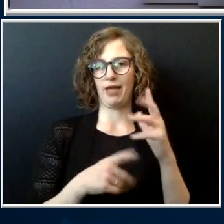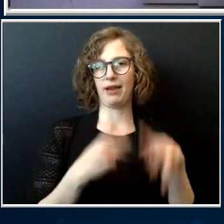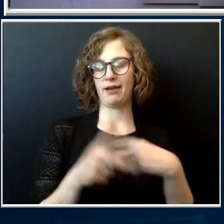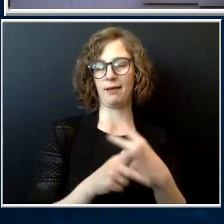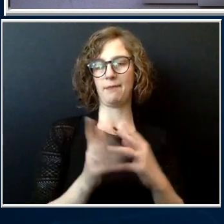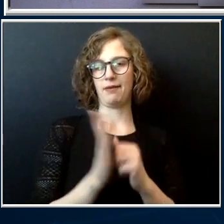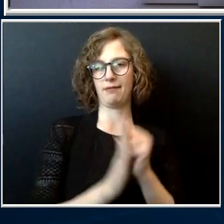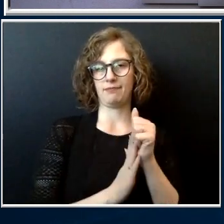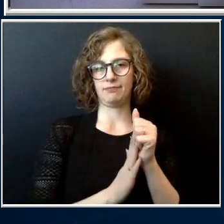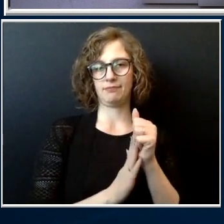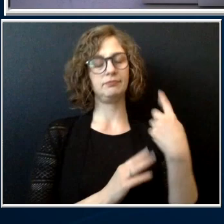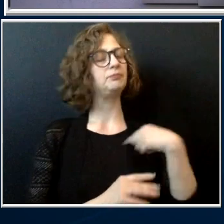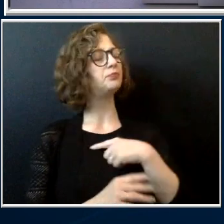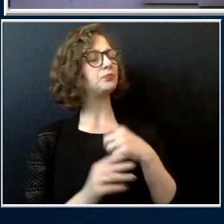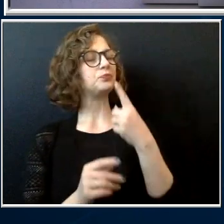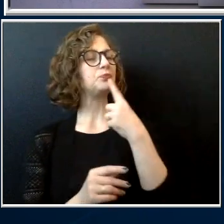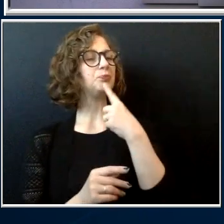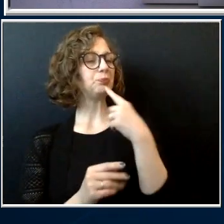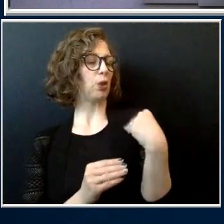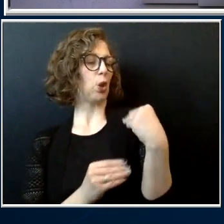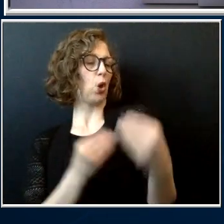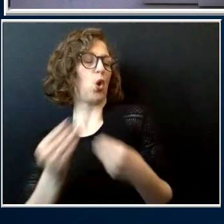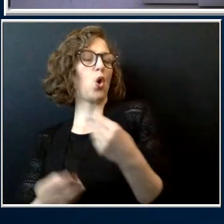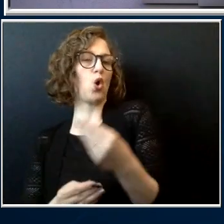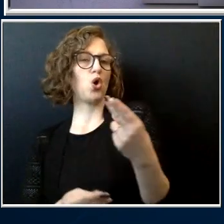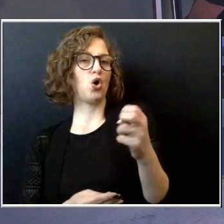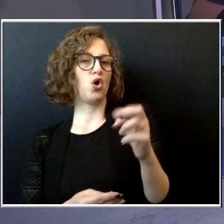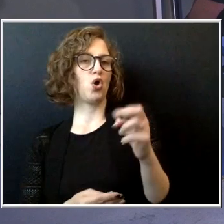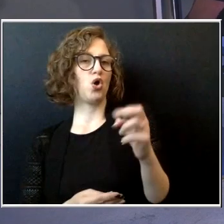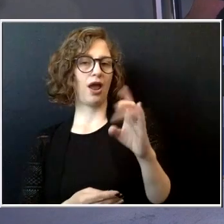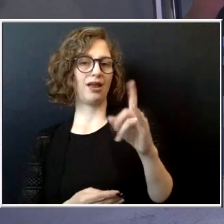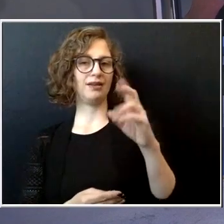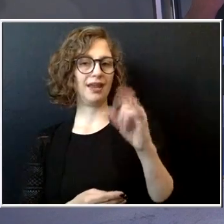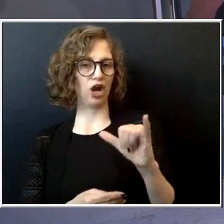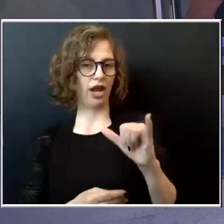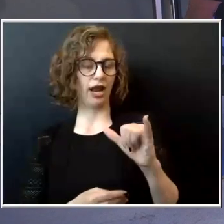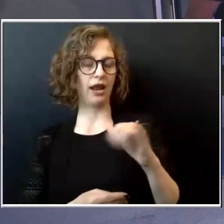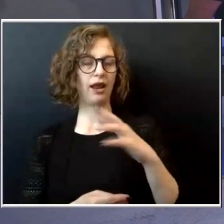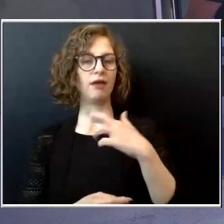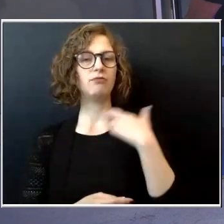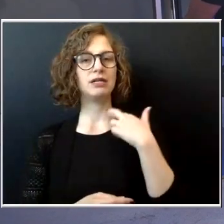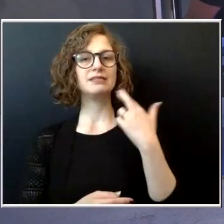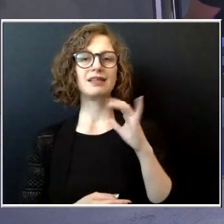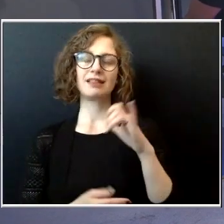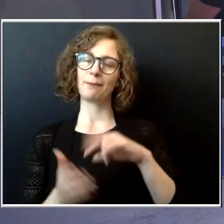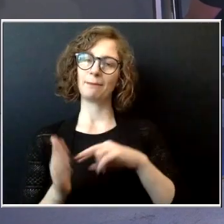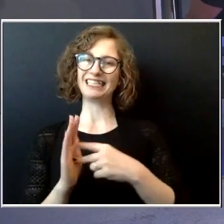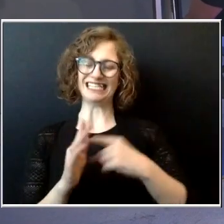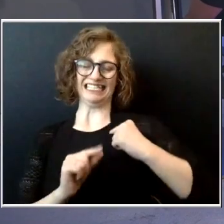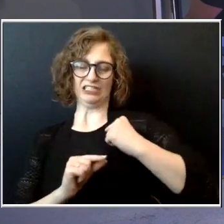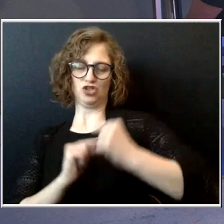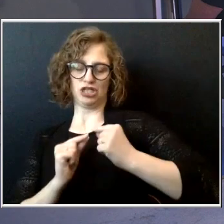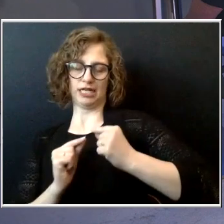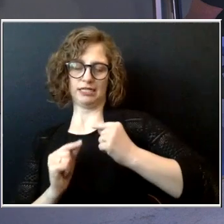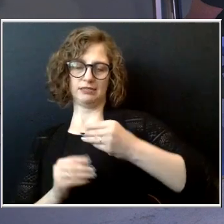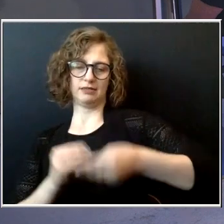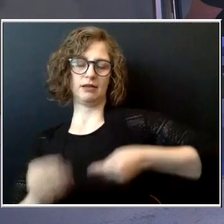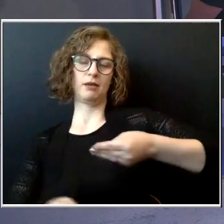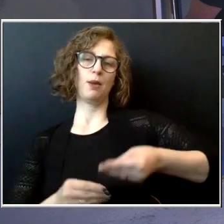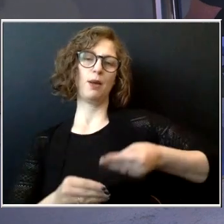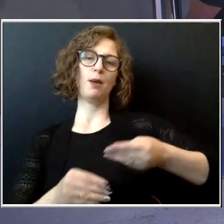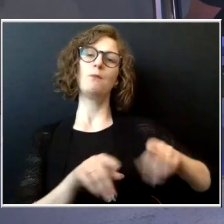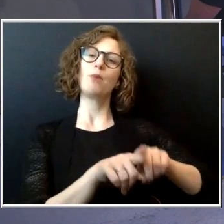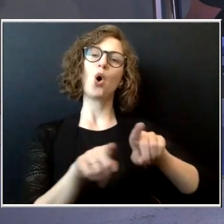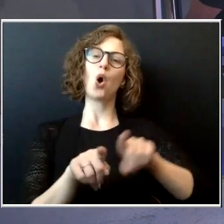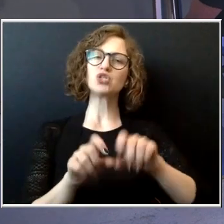there's also the genetics of tumor cells. Dr. Knight, how does the genetic information of the cancer itself inform your decision making